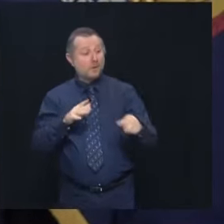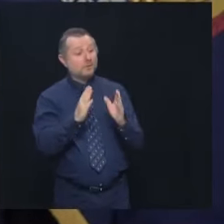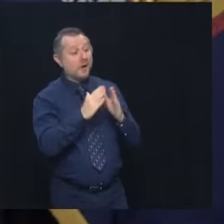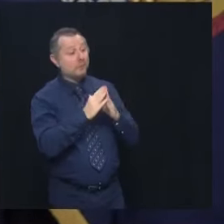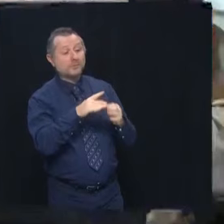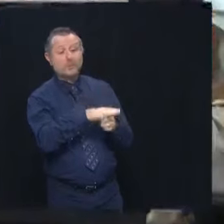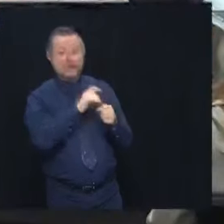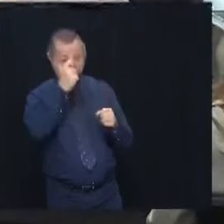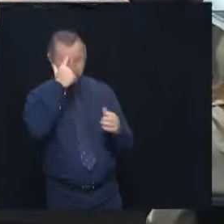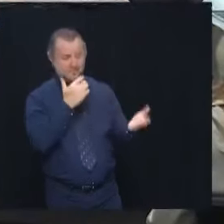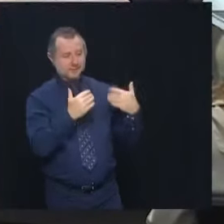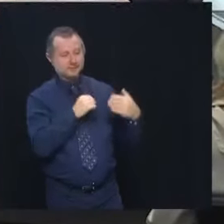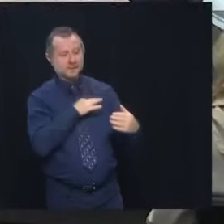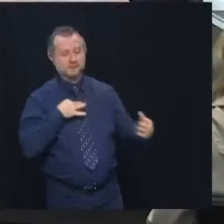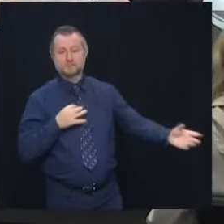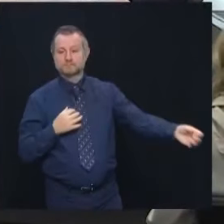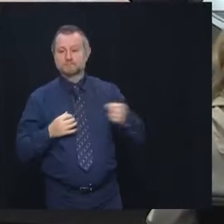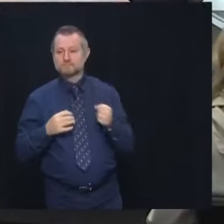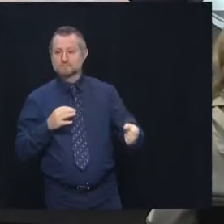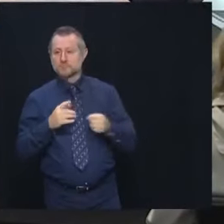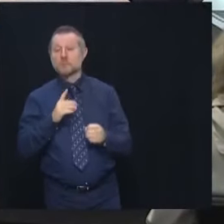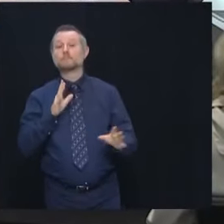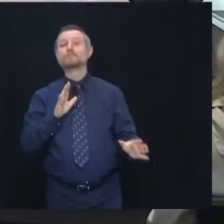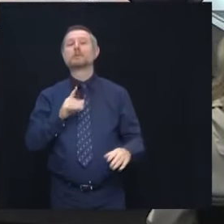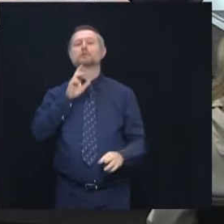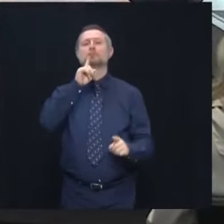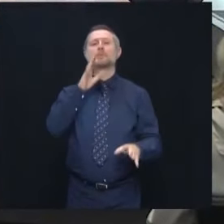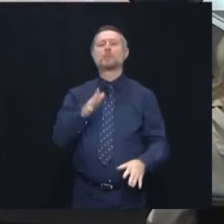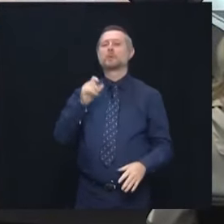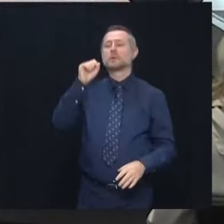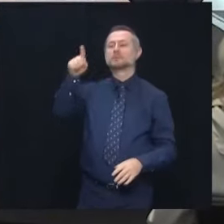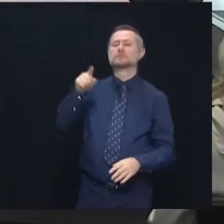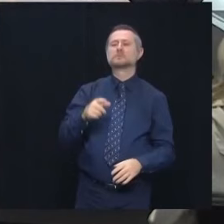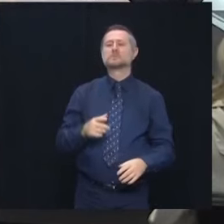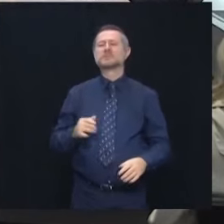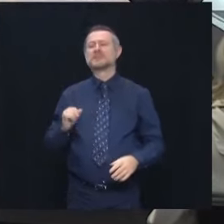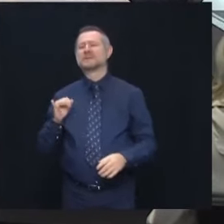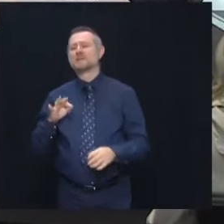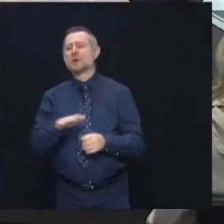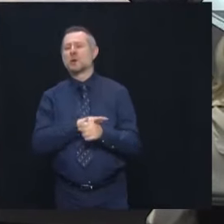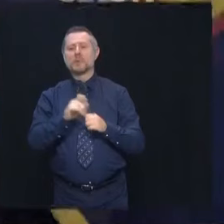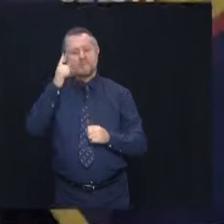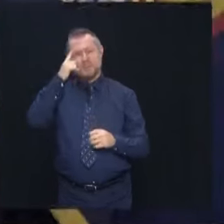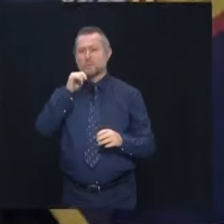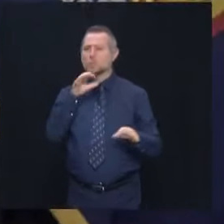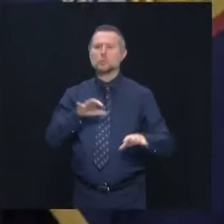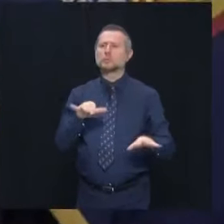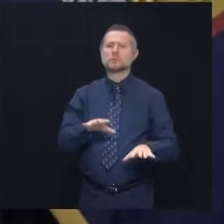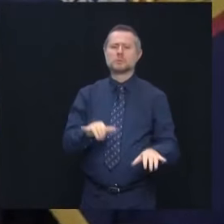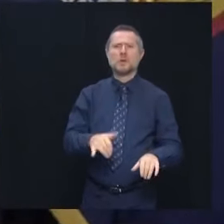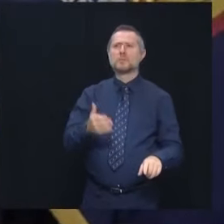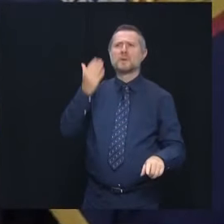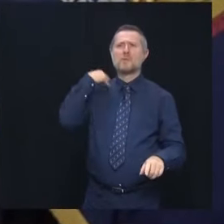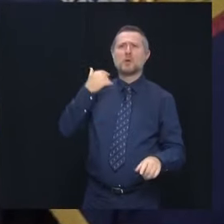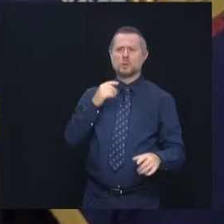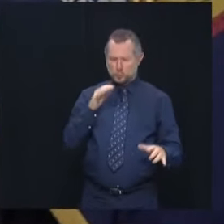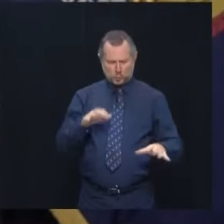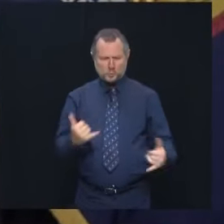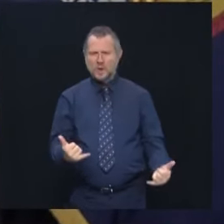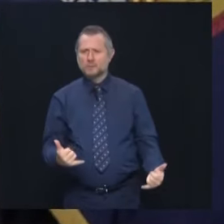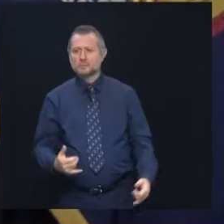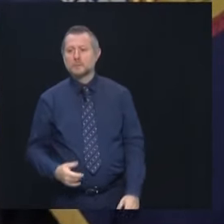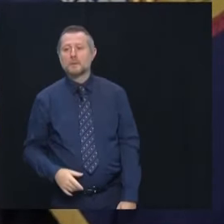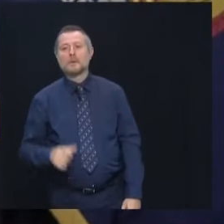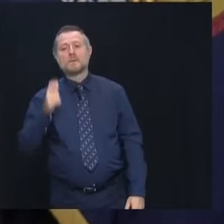I'm just wondering, if the locals didn't do it before, what makes you think they're going to do it now? Oh, because they're not doing it in